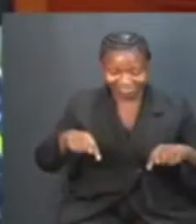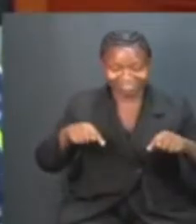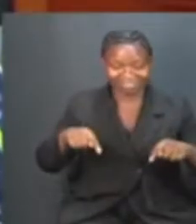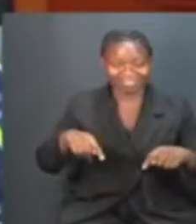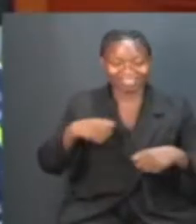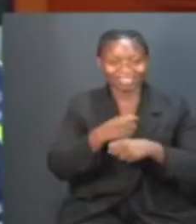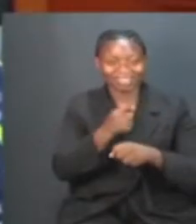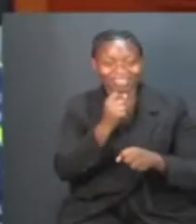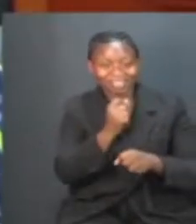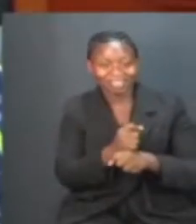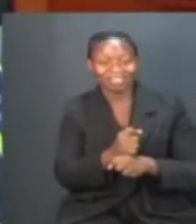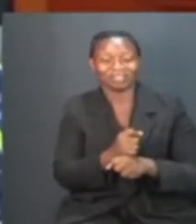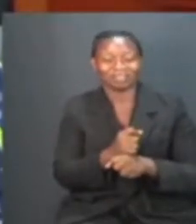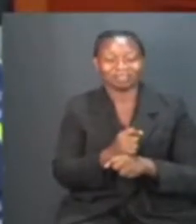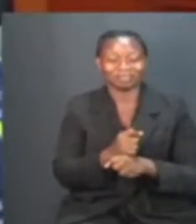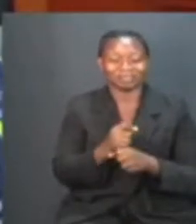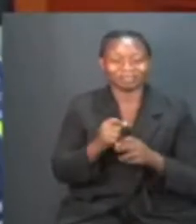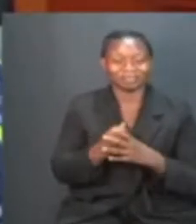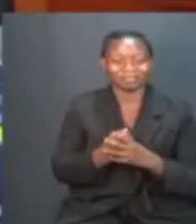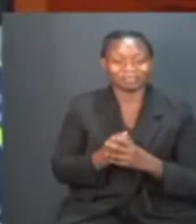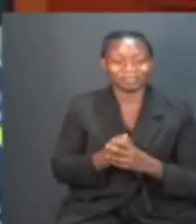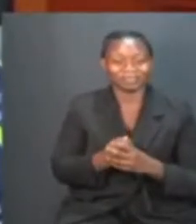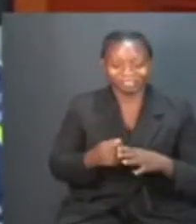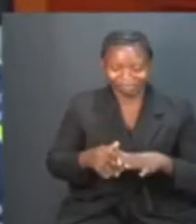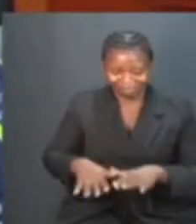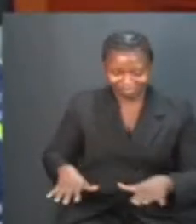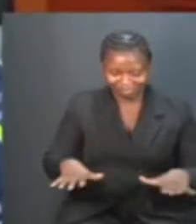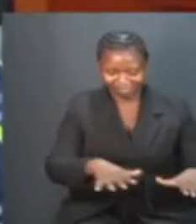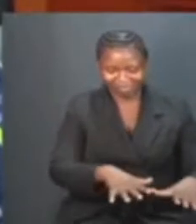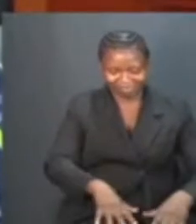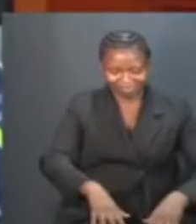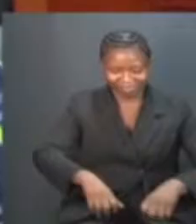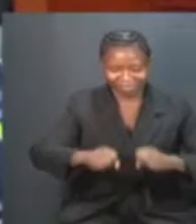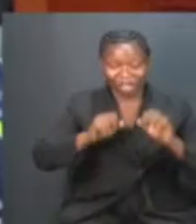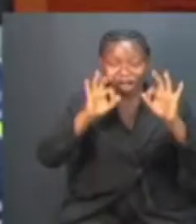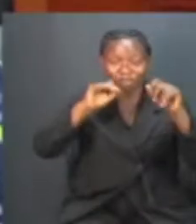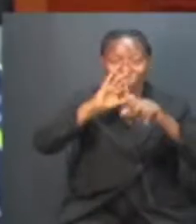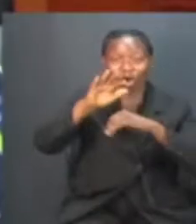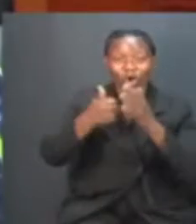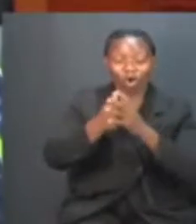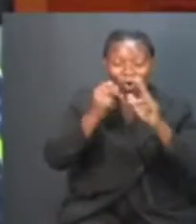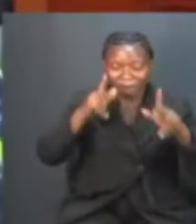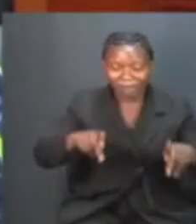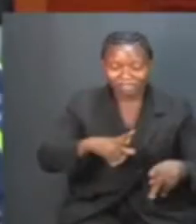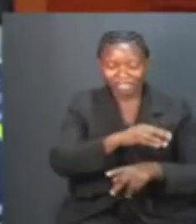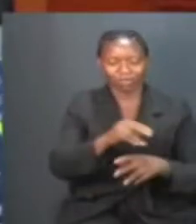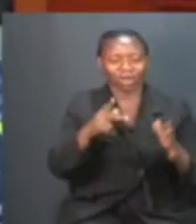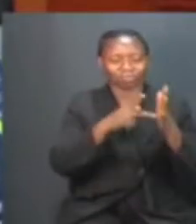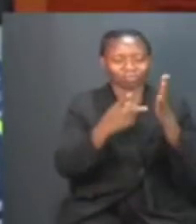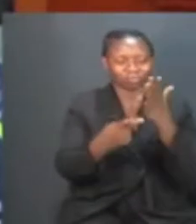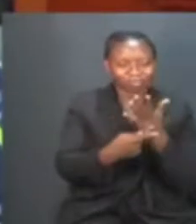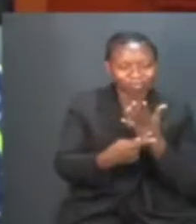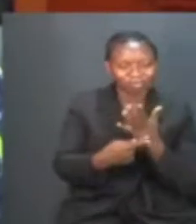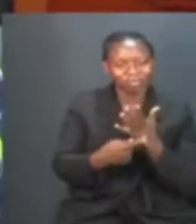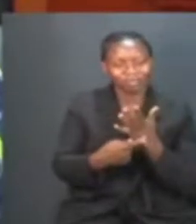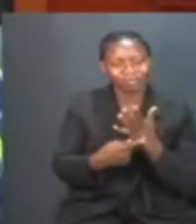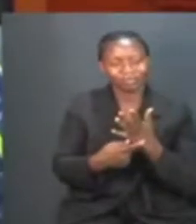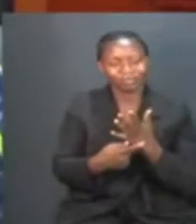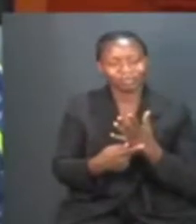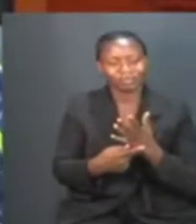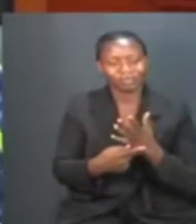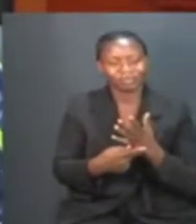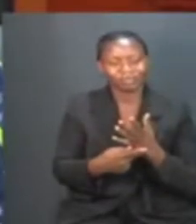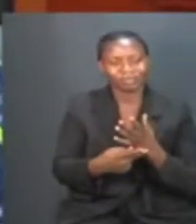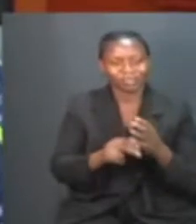amid urbanization, Fugu adapts and fits all persons and events. Fashion designers blend